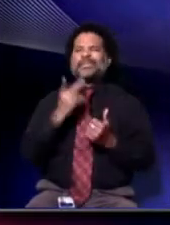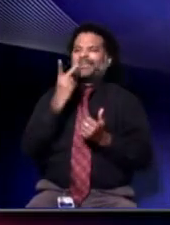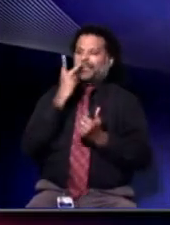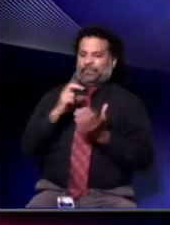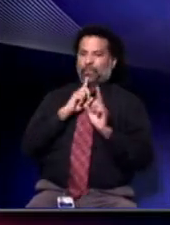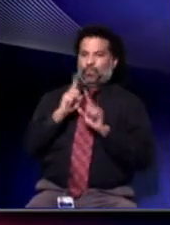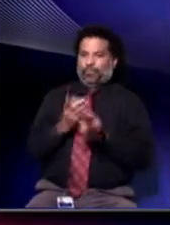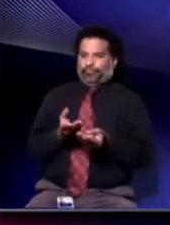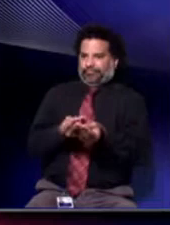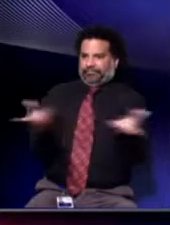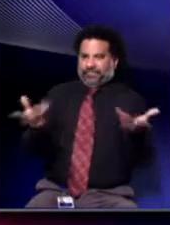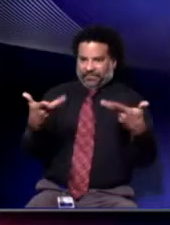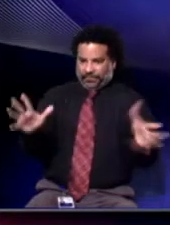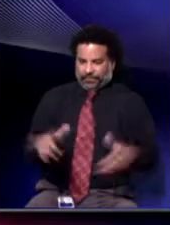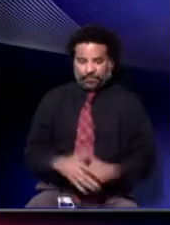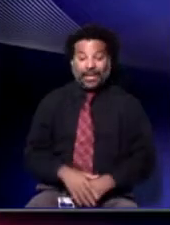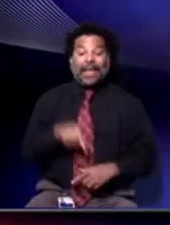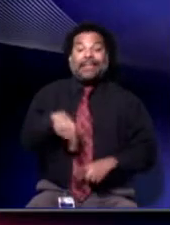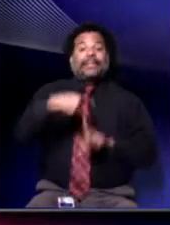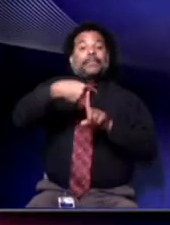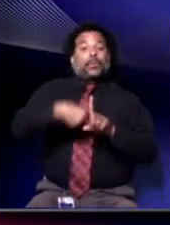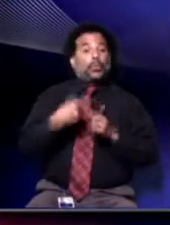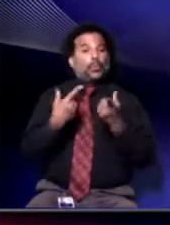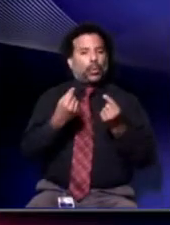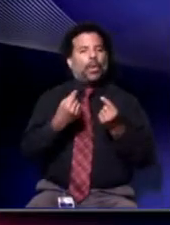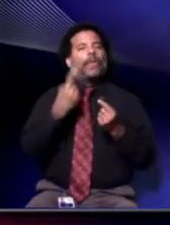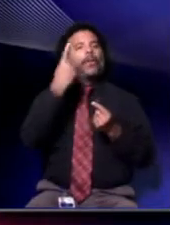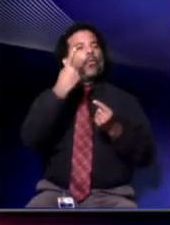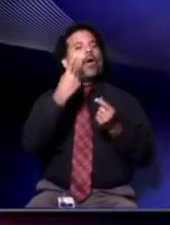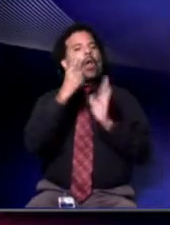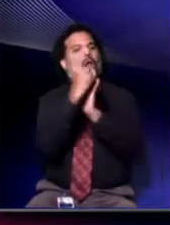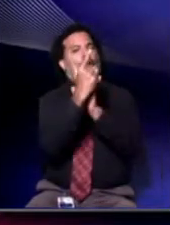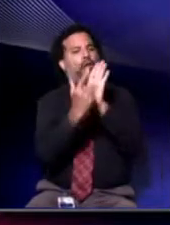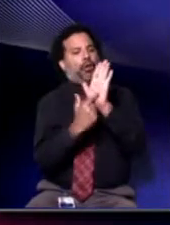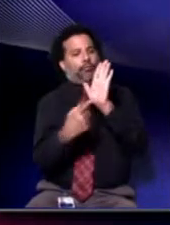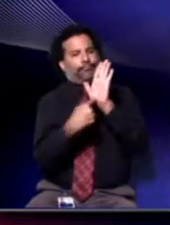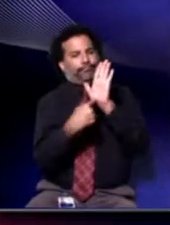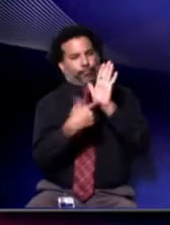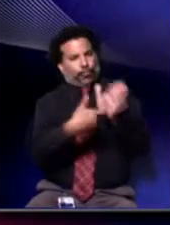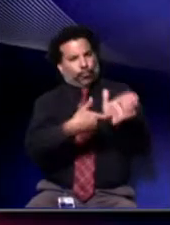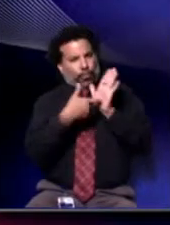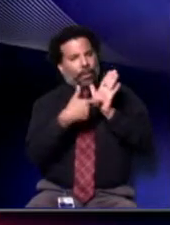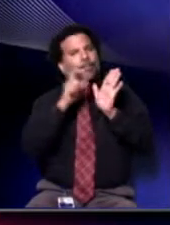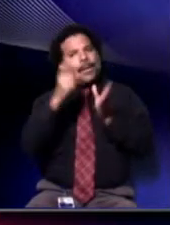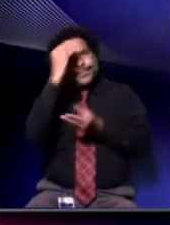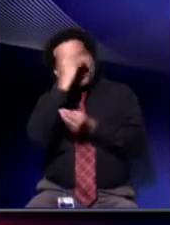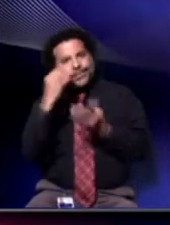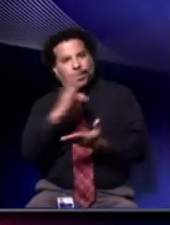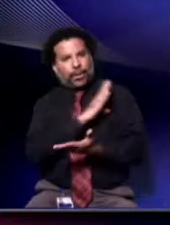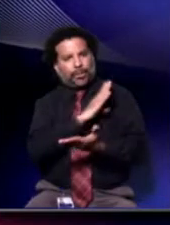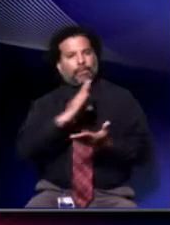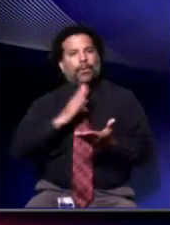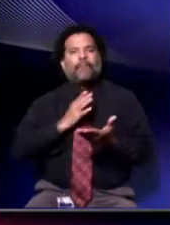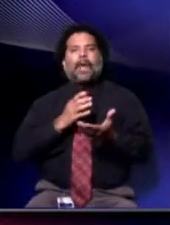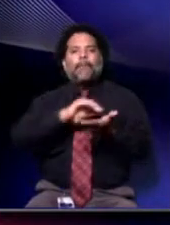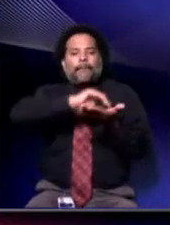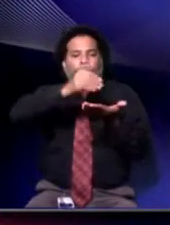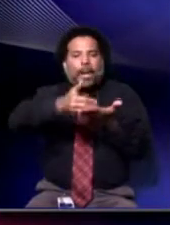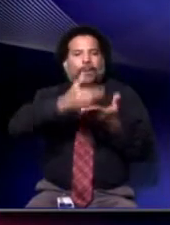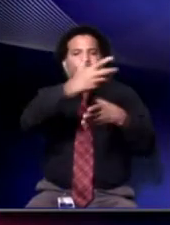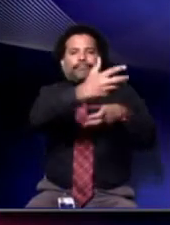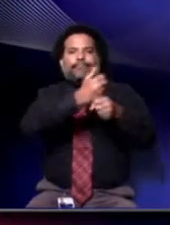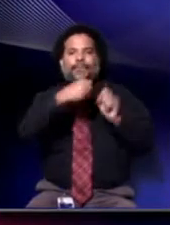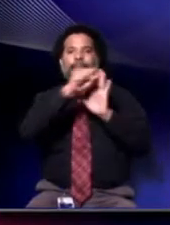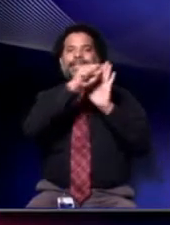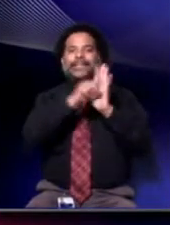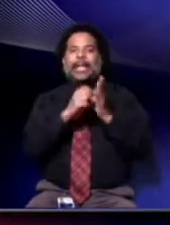is respond to a statutory requirement that we inform the board of the amounts that we receive from the State